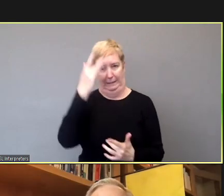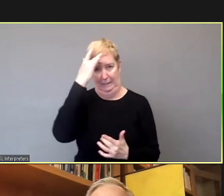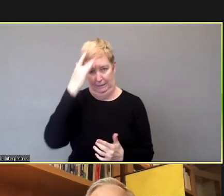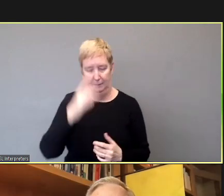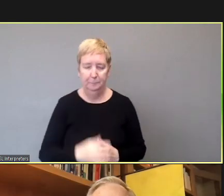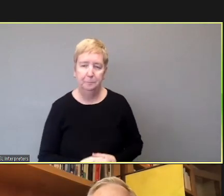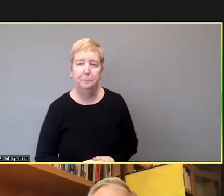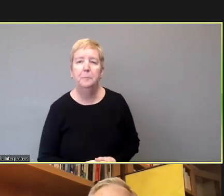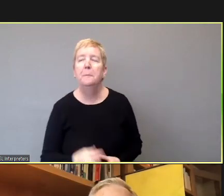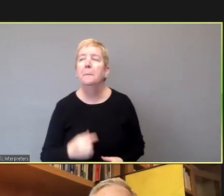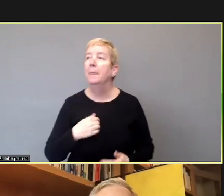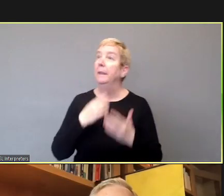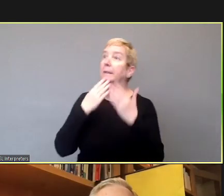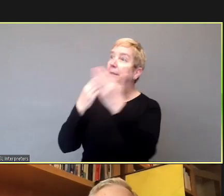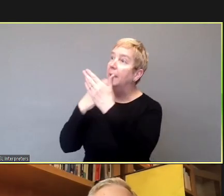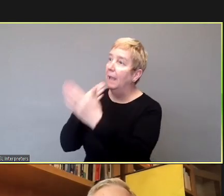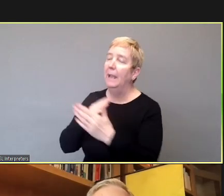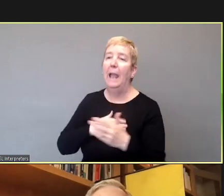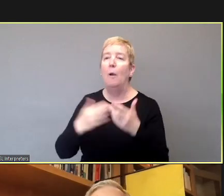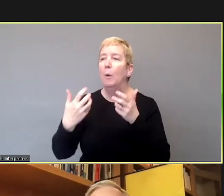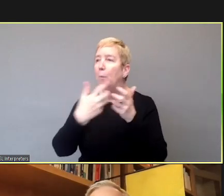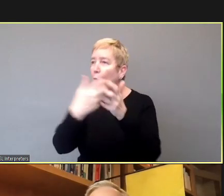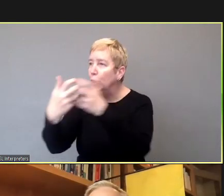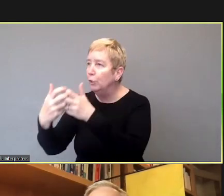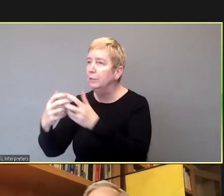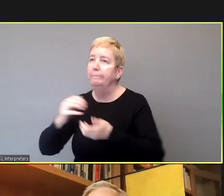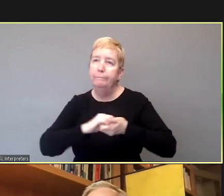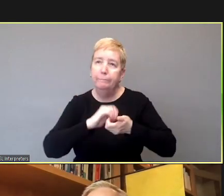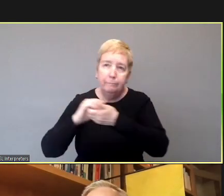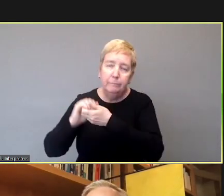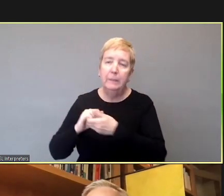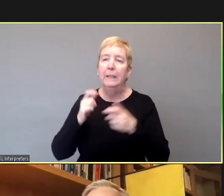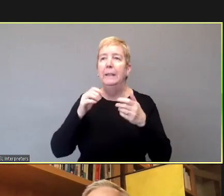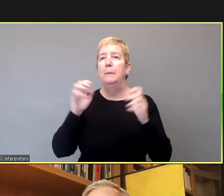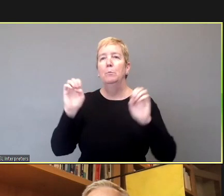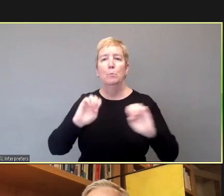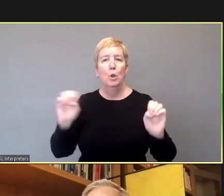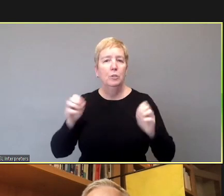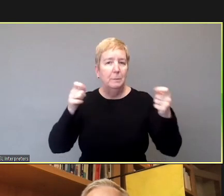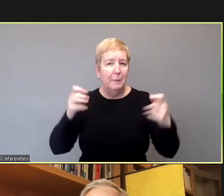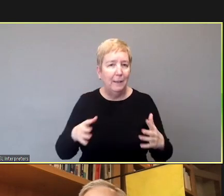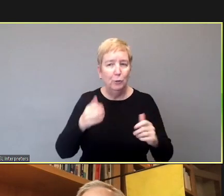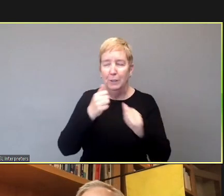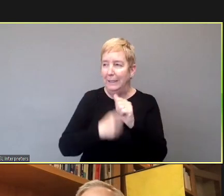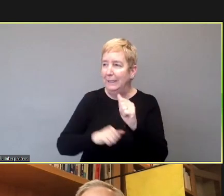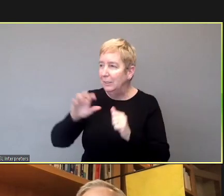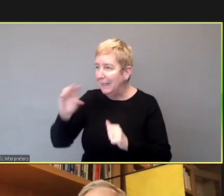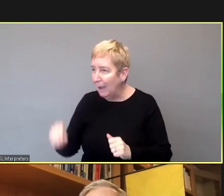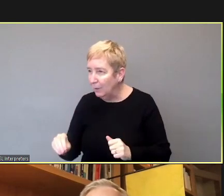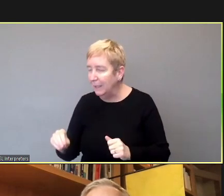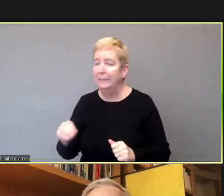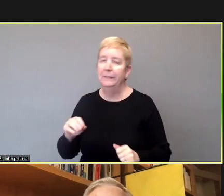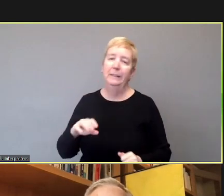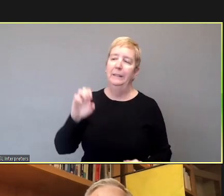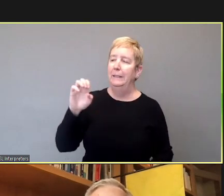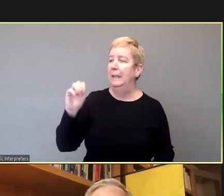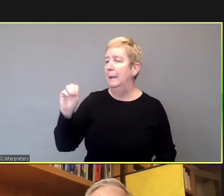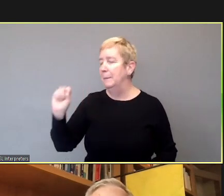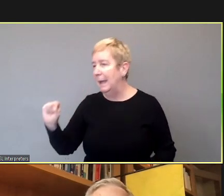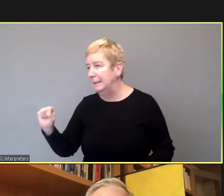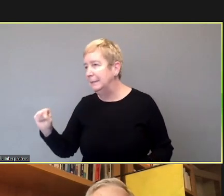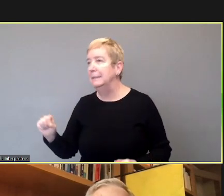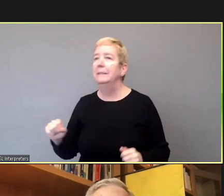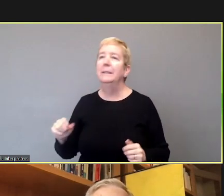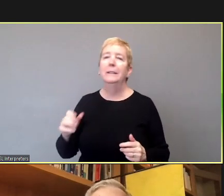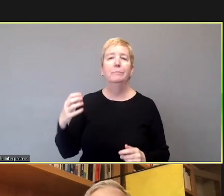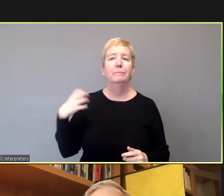our emergency managers in every county, our folks in DOH, Billy Jimenez, one of our deputy secretaries heading